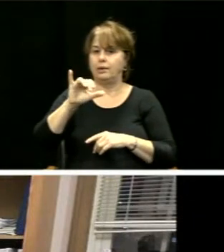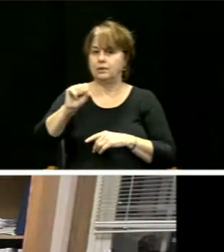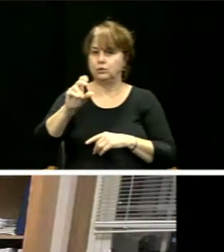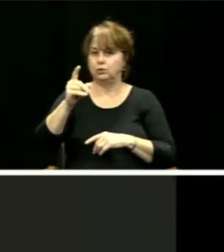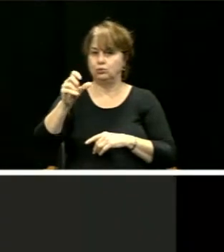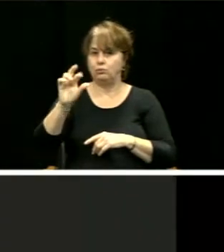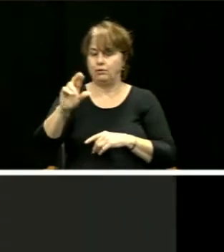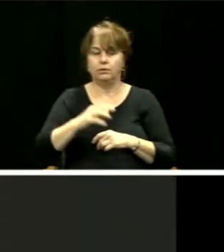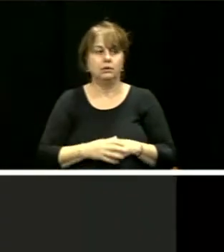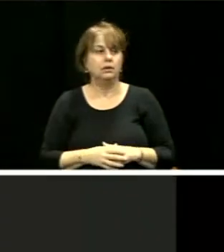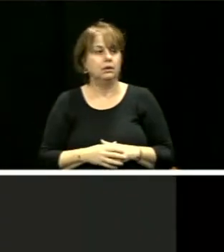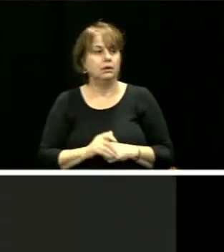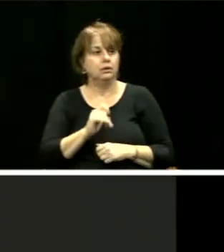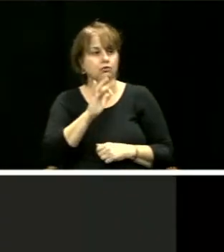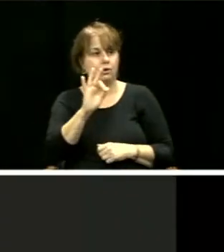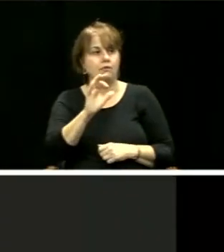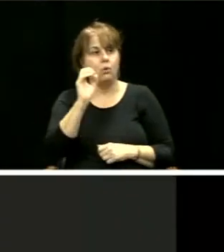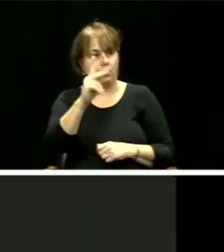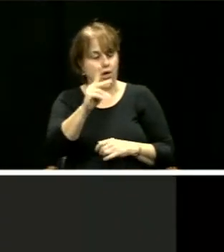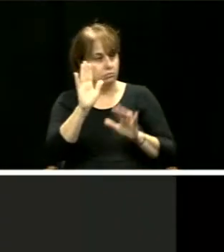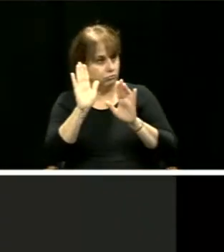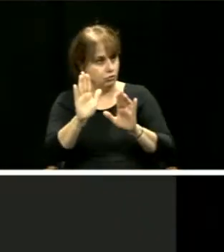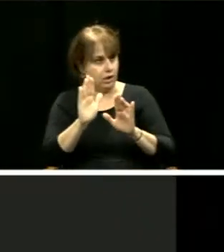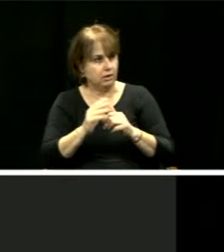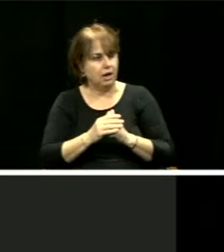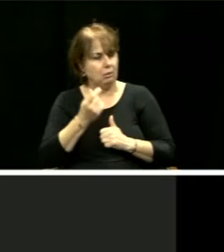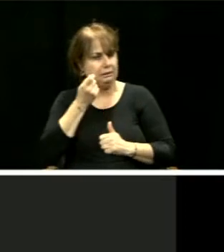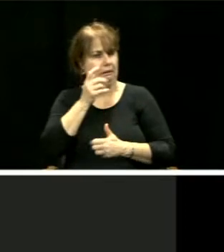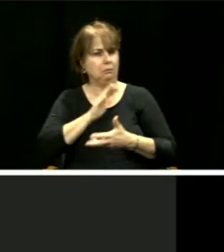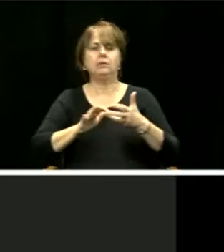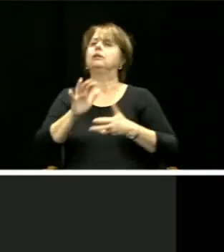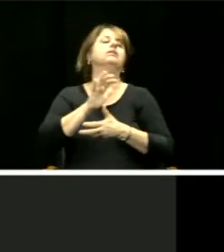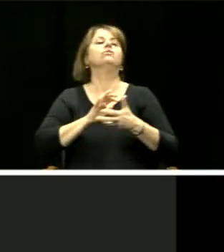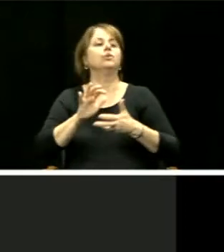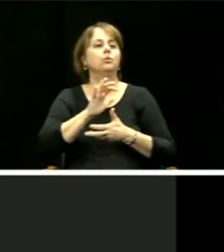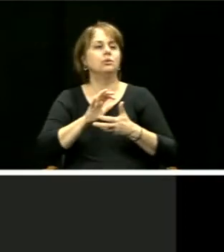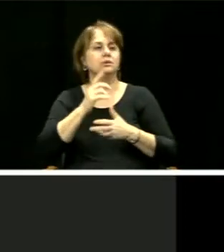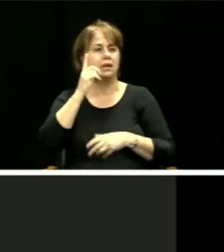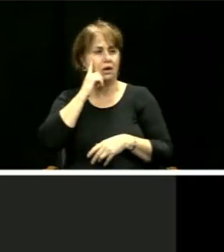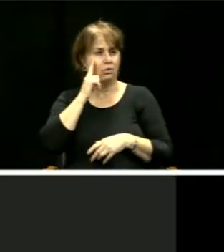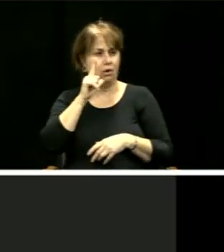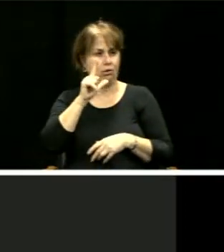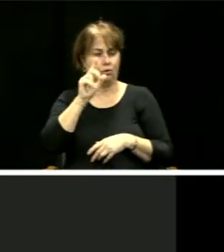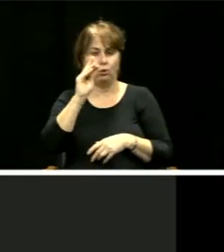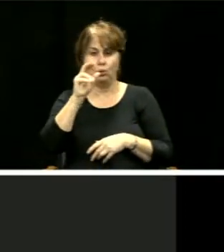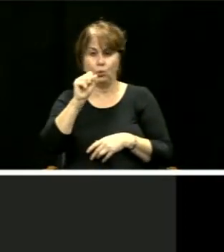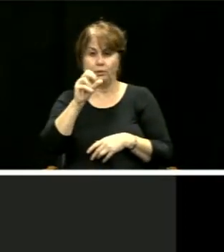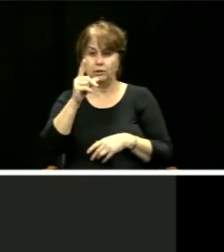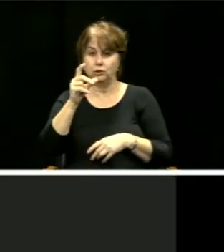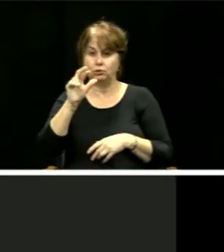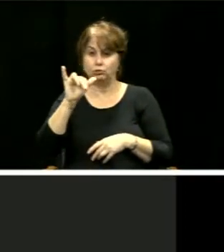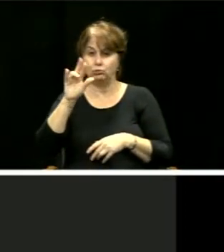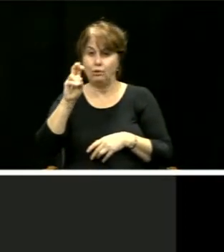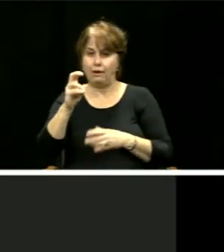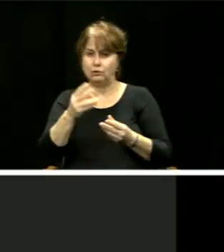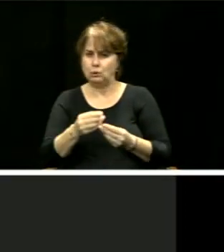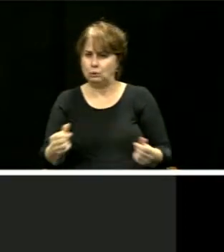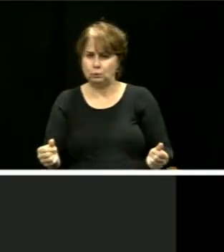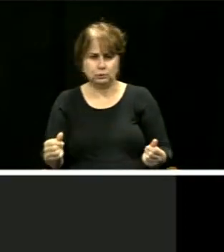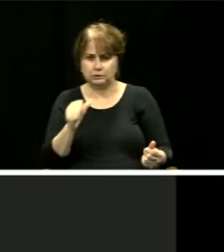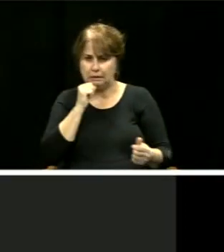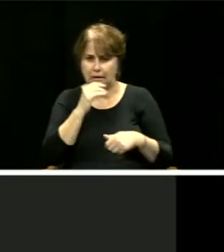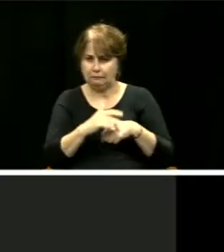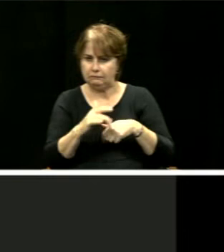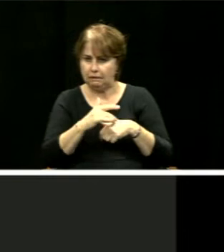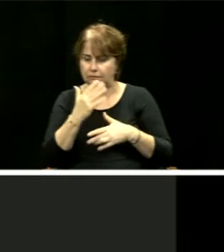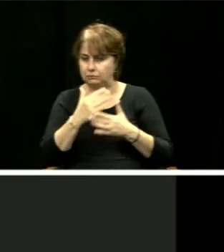Okay, great. Yeah, I got a little confused. I thought the Loomis Drive solution wasn't available for